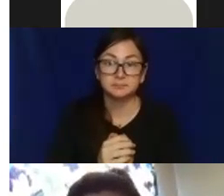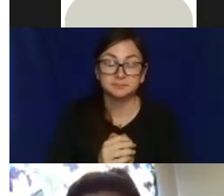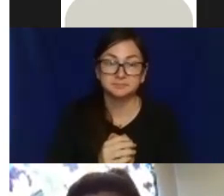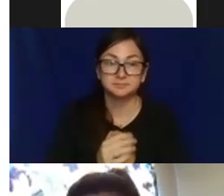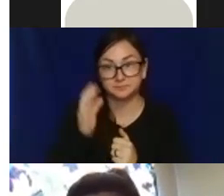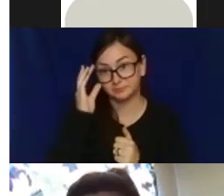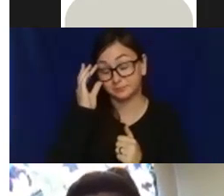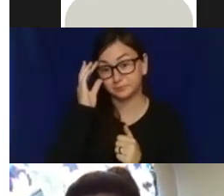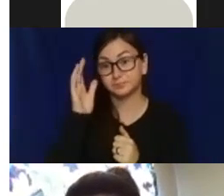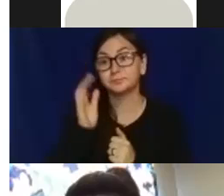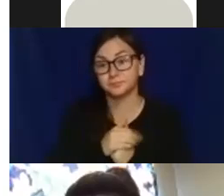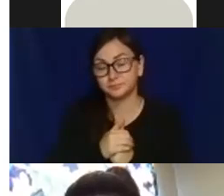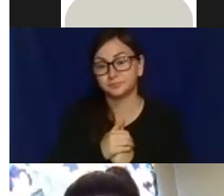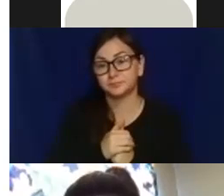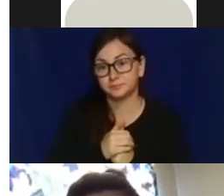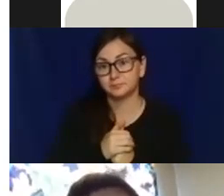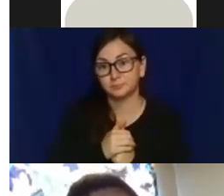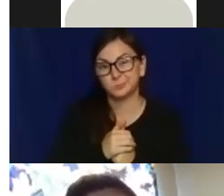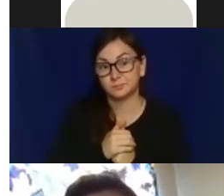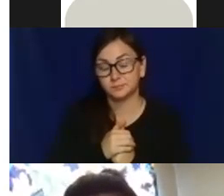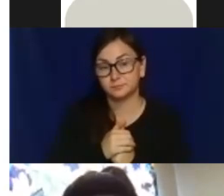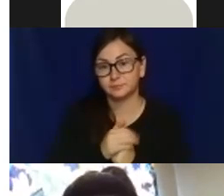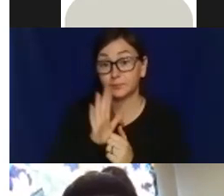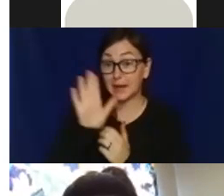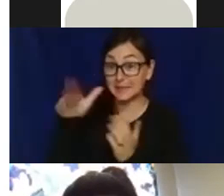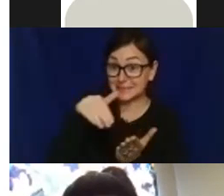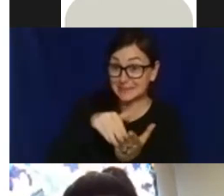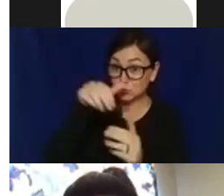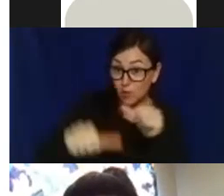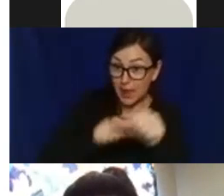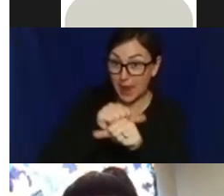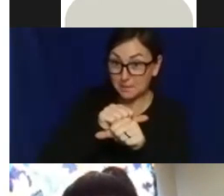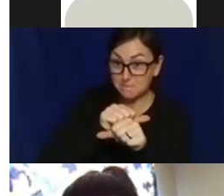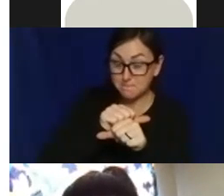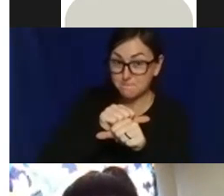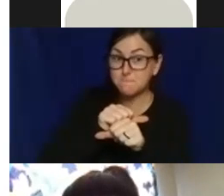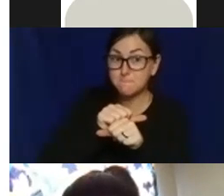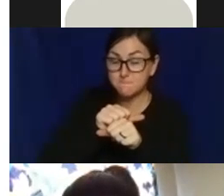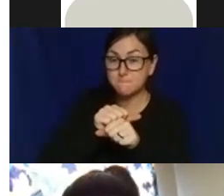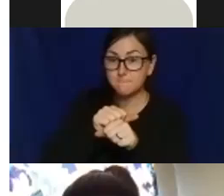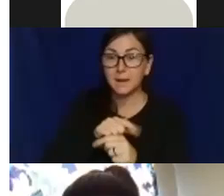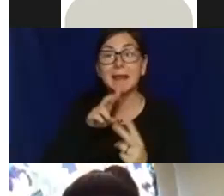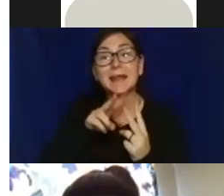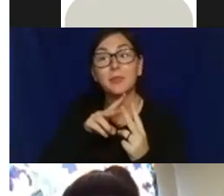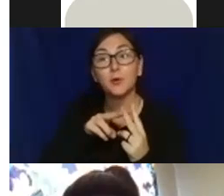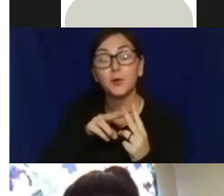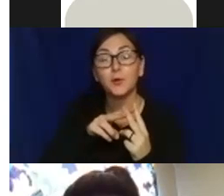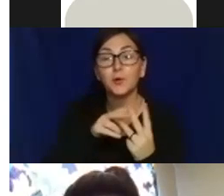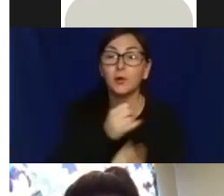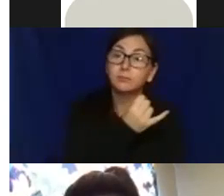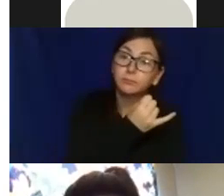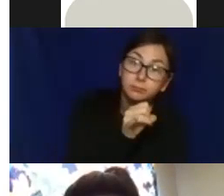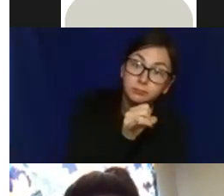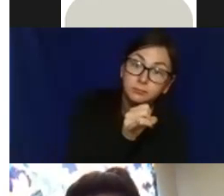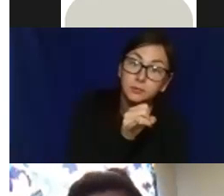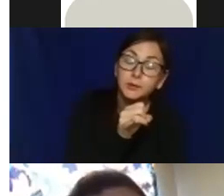central atom, which either be highlighted or underscored, will be given to you,